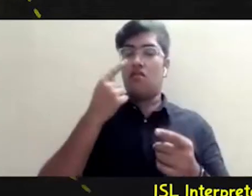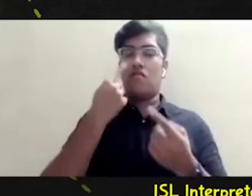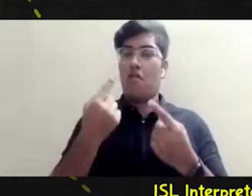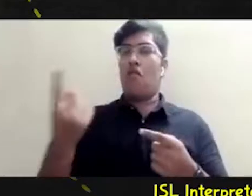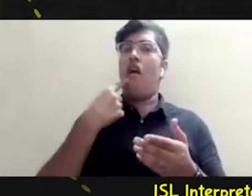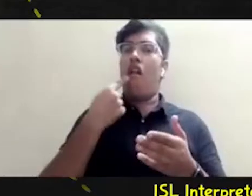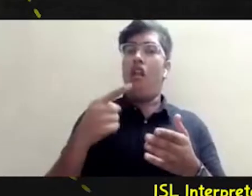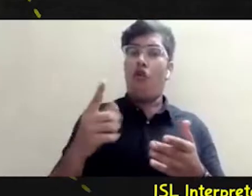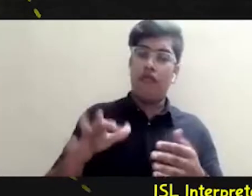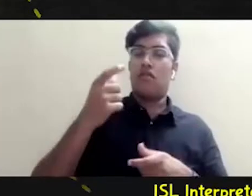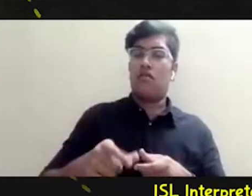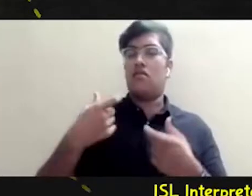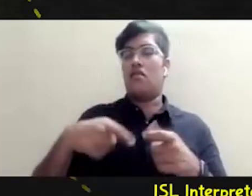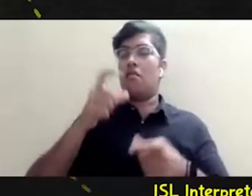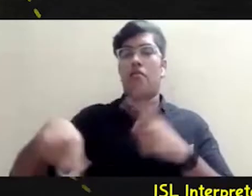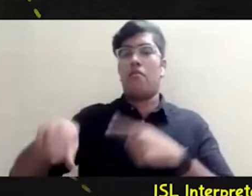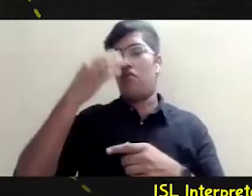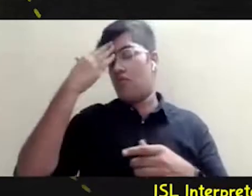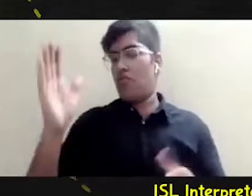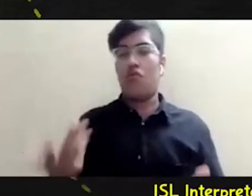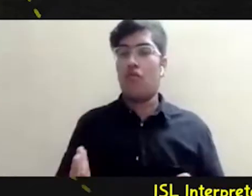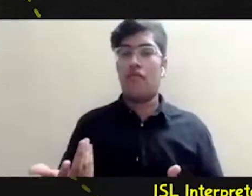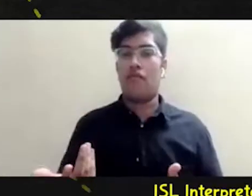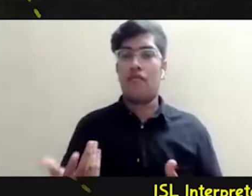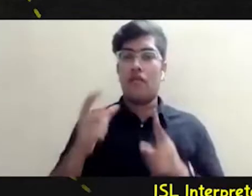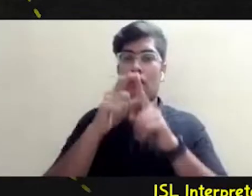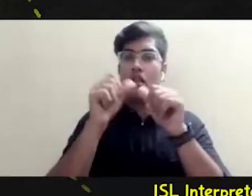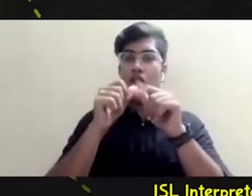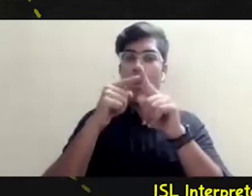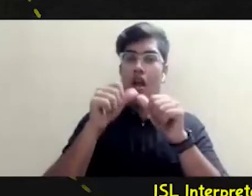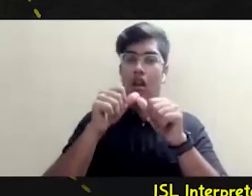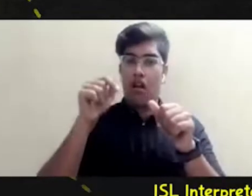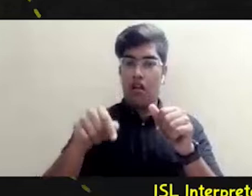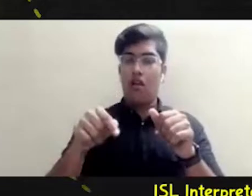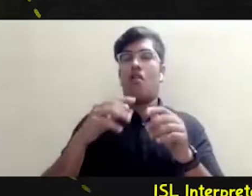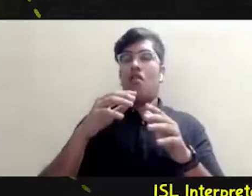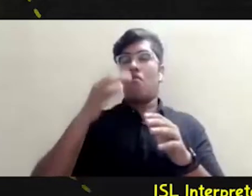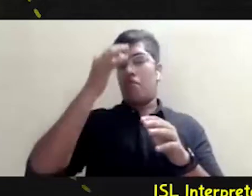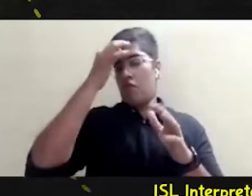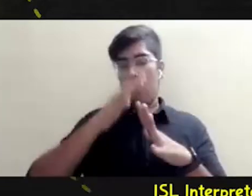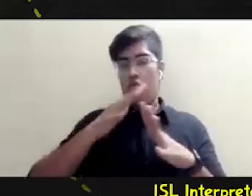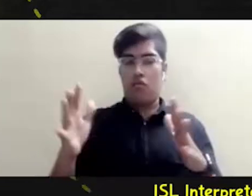and power play a role in data? That's also why I called data the villain.